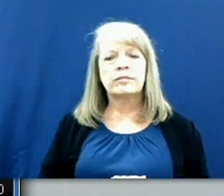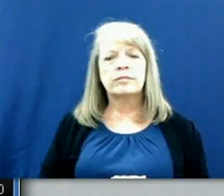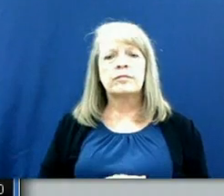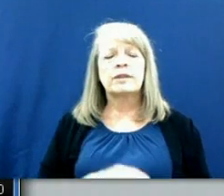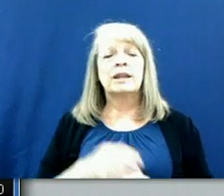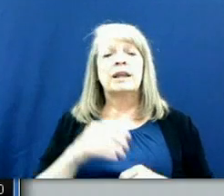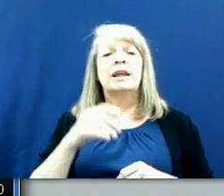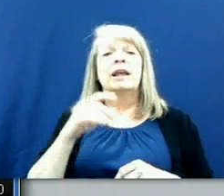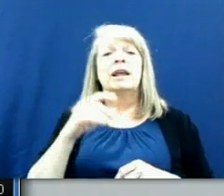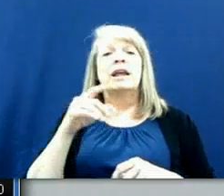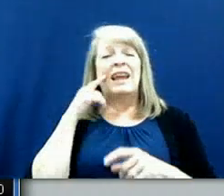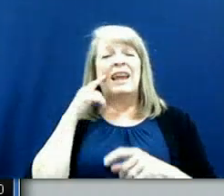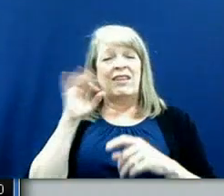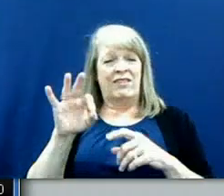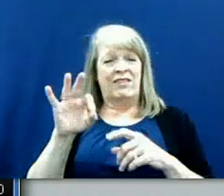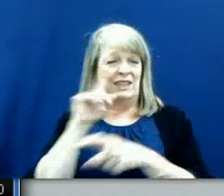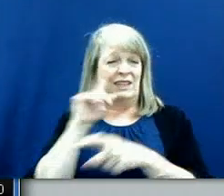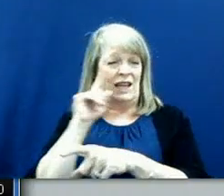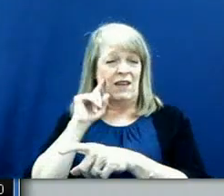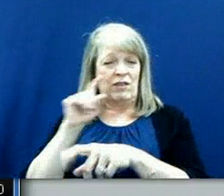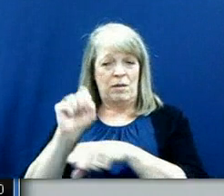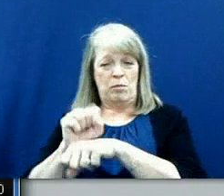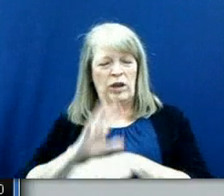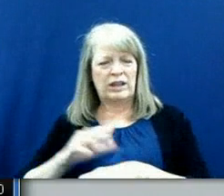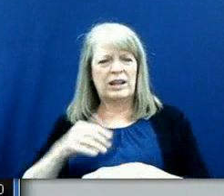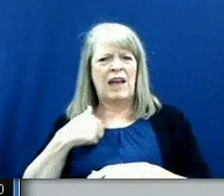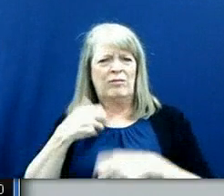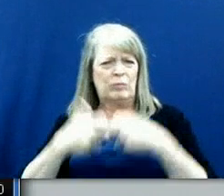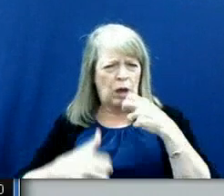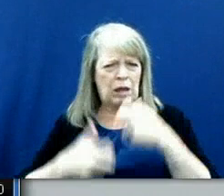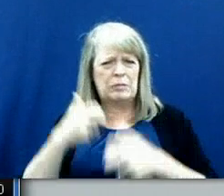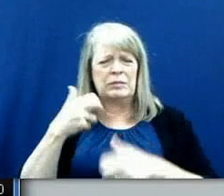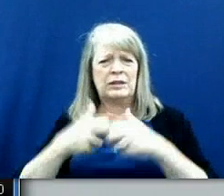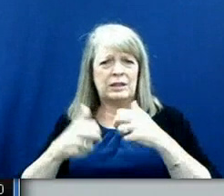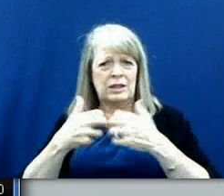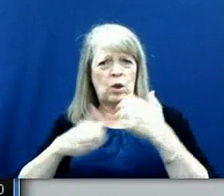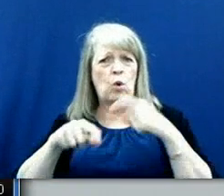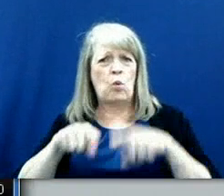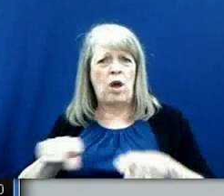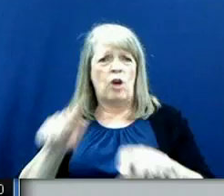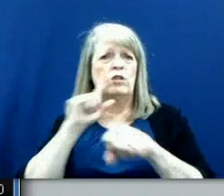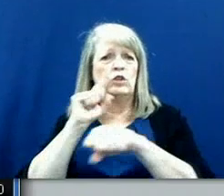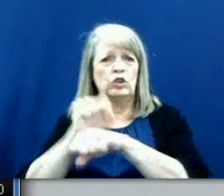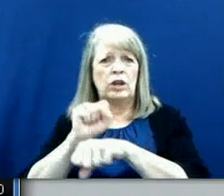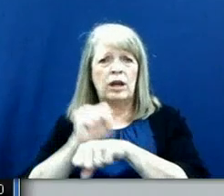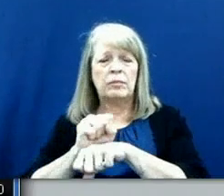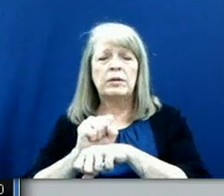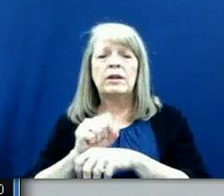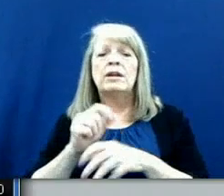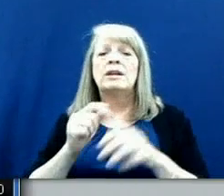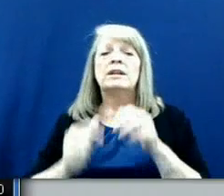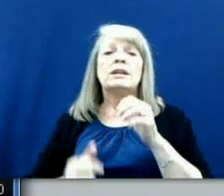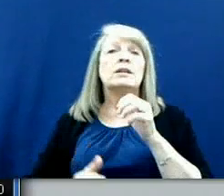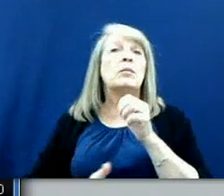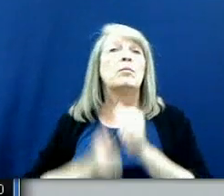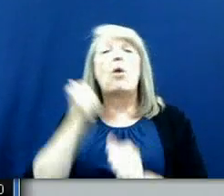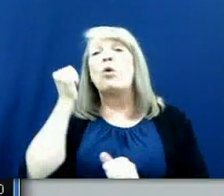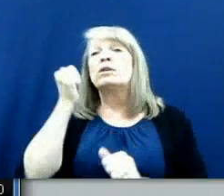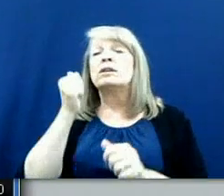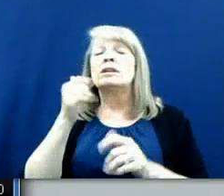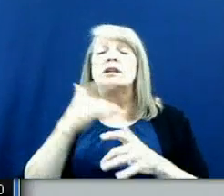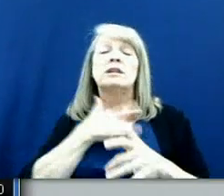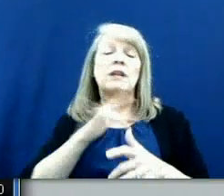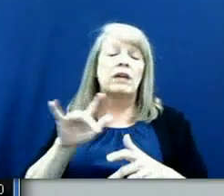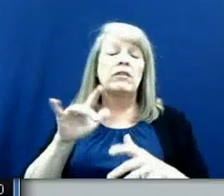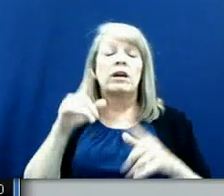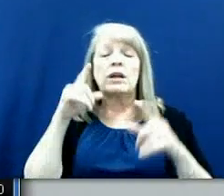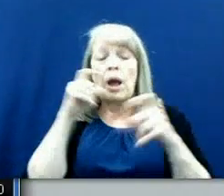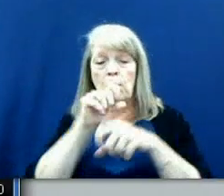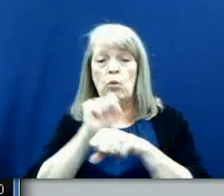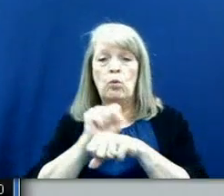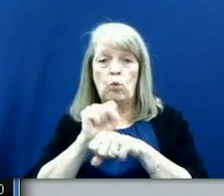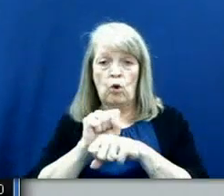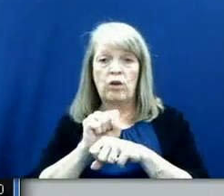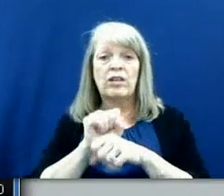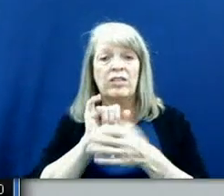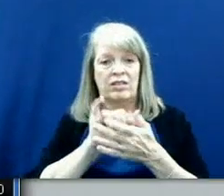When a deaf employee is having difficulty on the job, some of the most sensitive and complex work in vocational rehab is